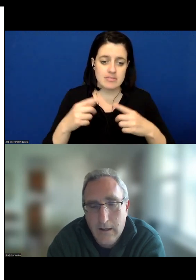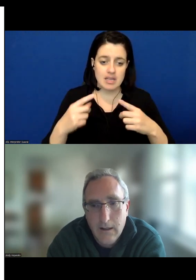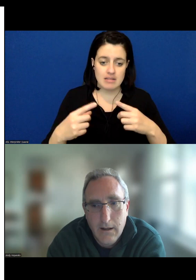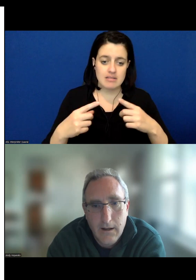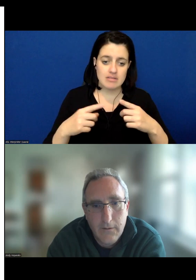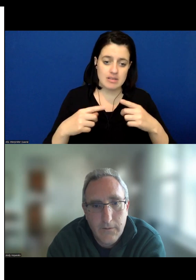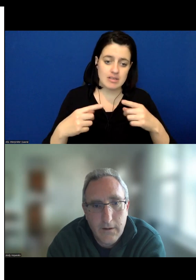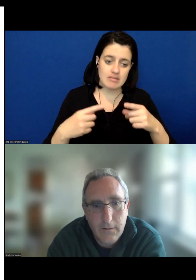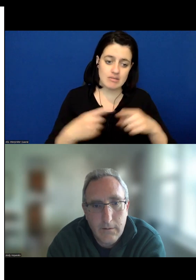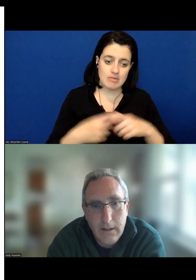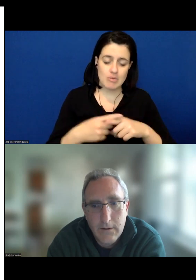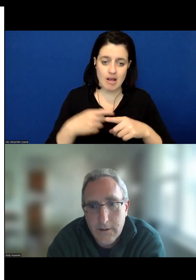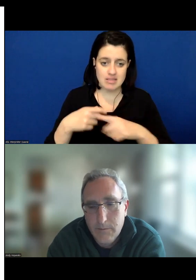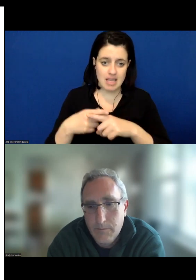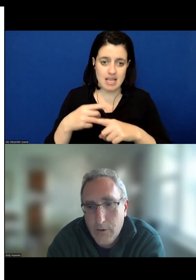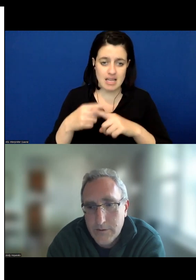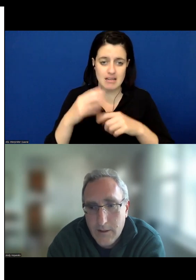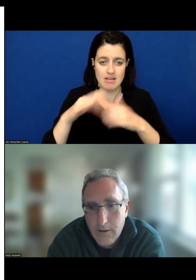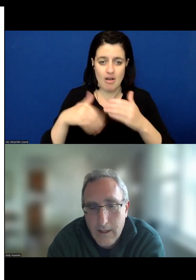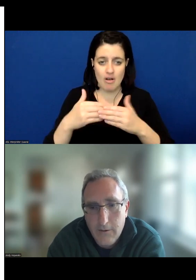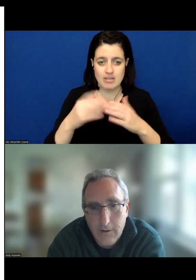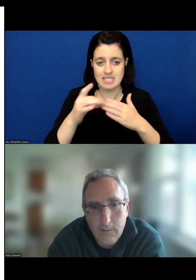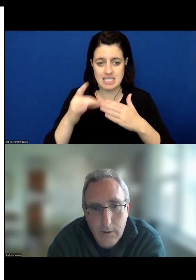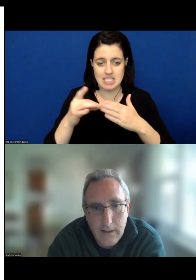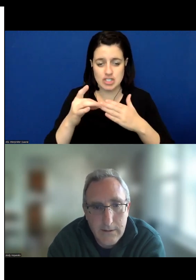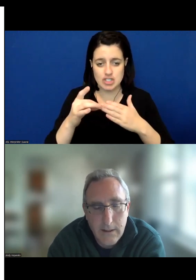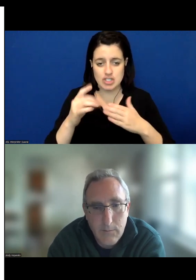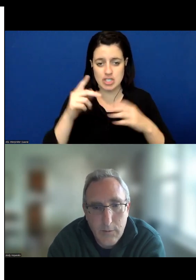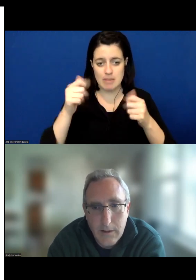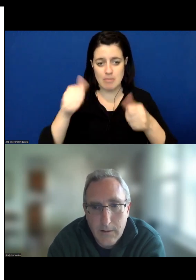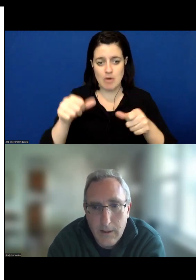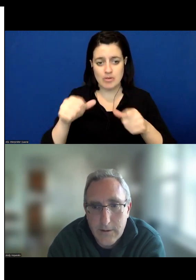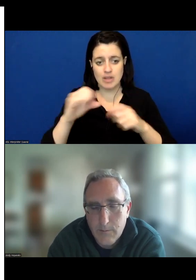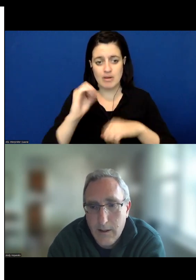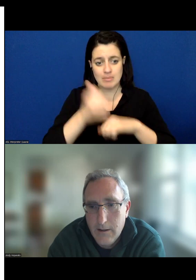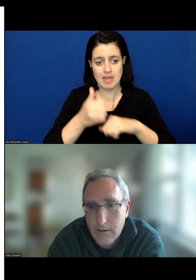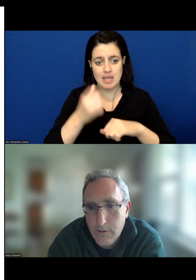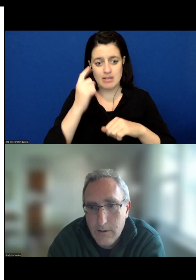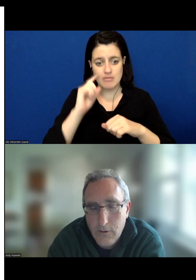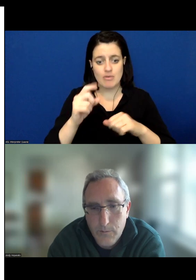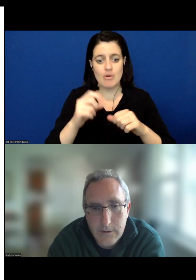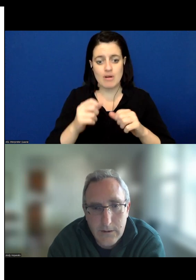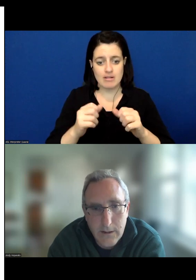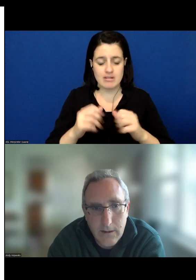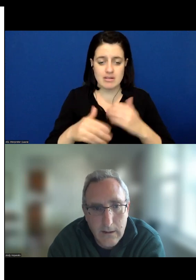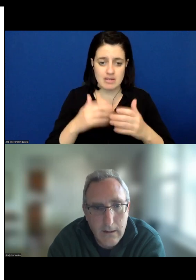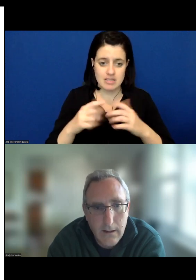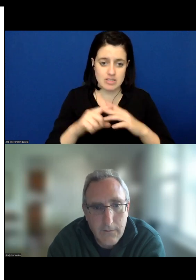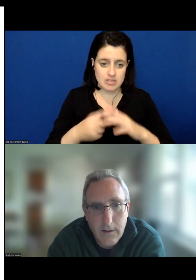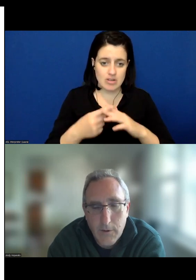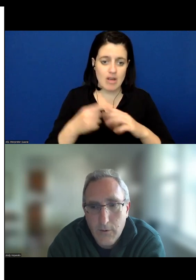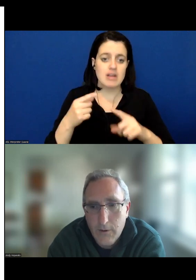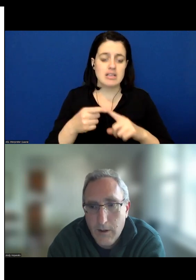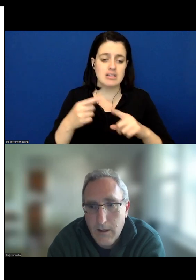cross-cutting. The leadership posts that are now in place to implement the master plan, including the new position